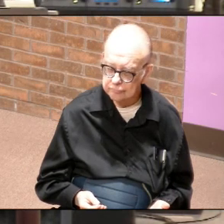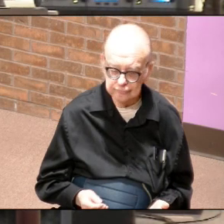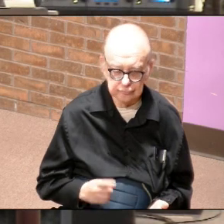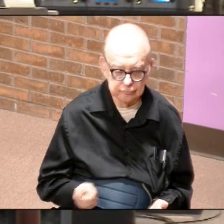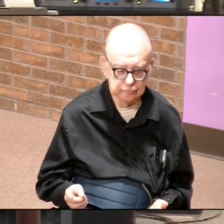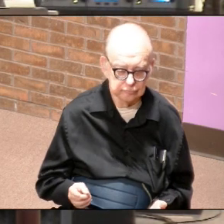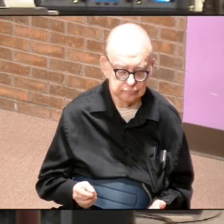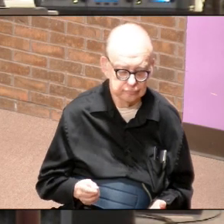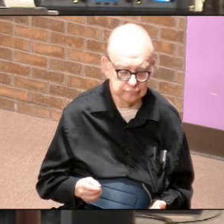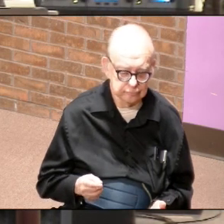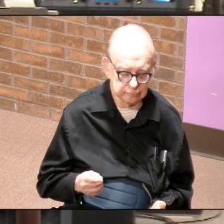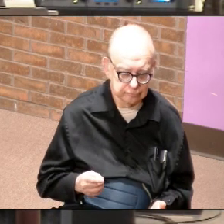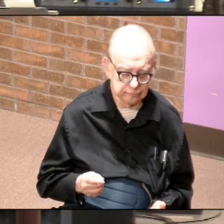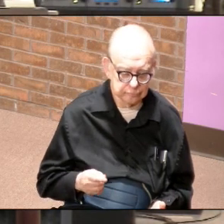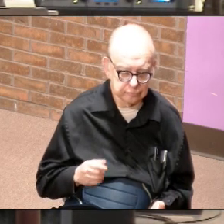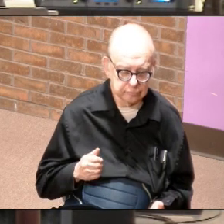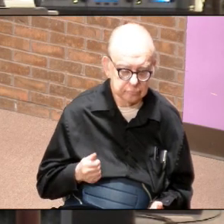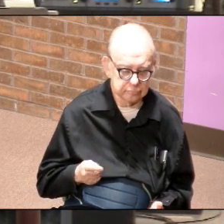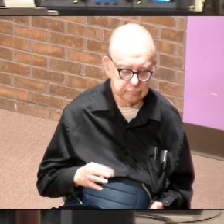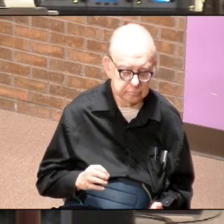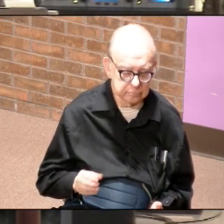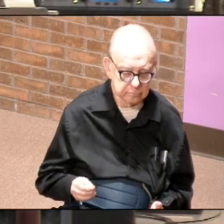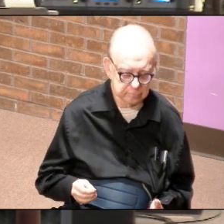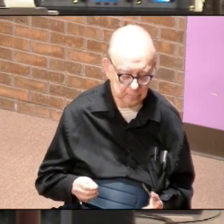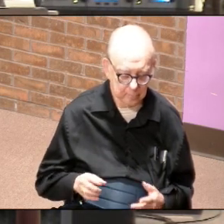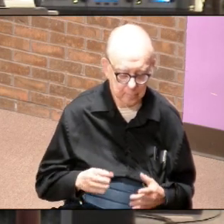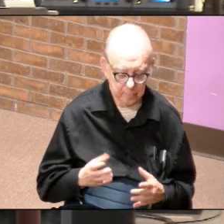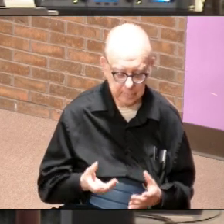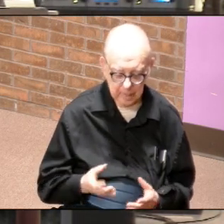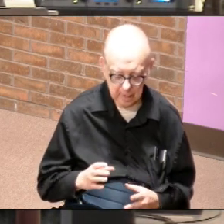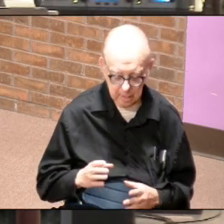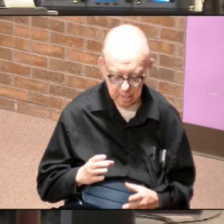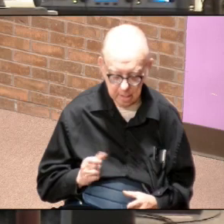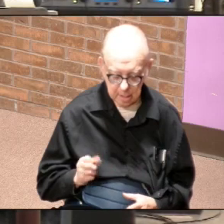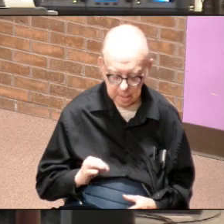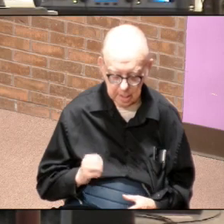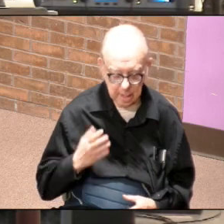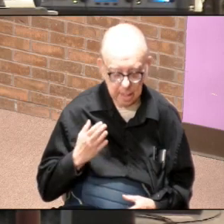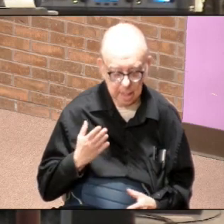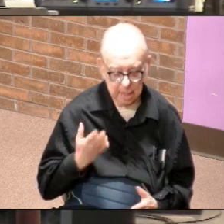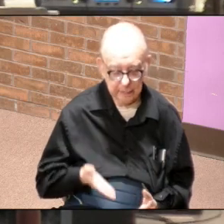they had taken the gas can and had left it sit there.